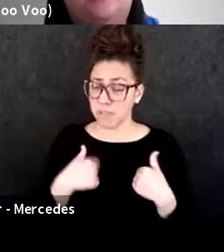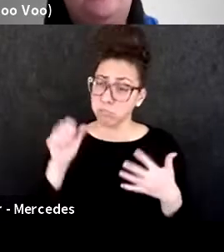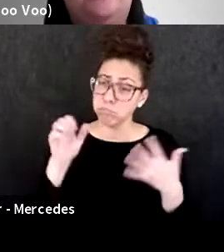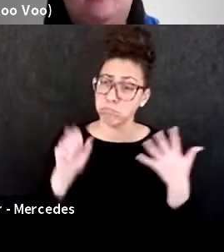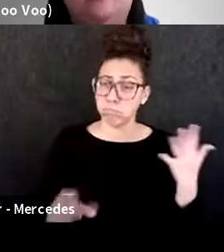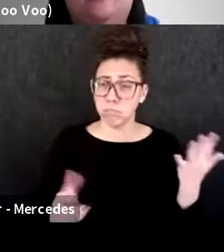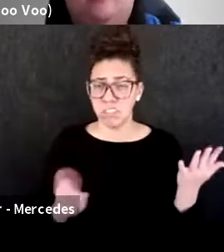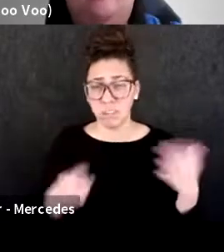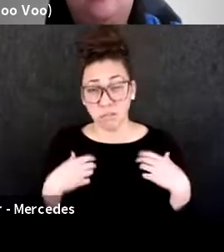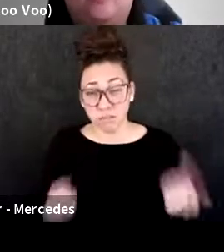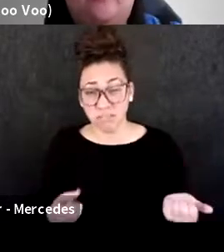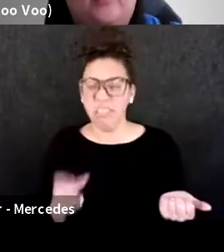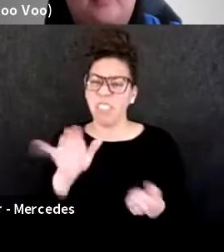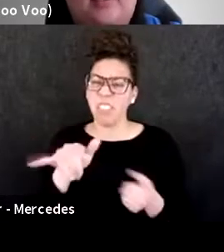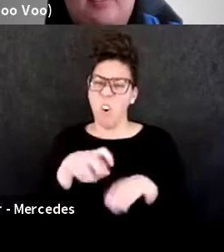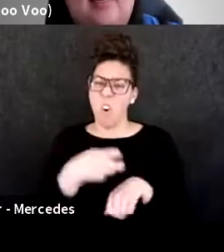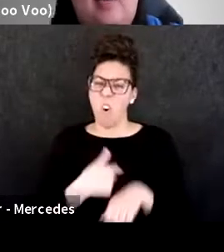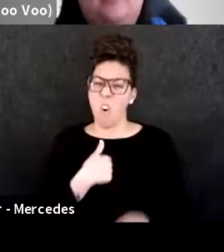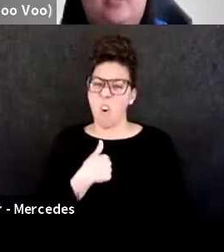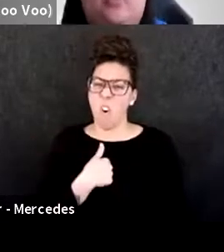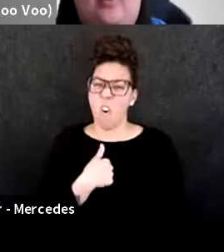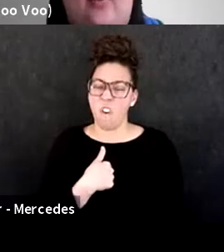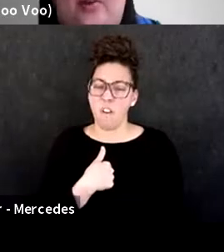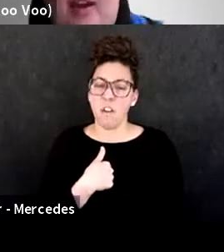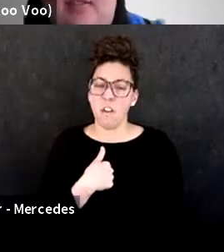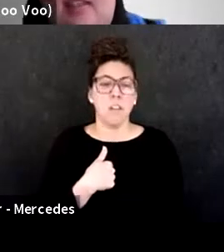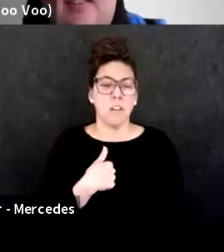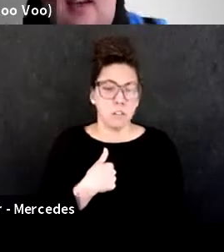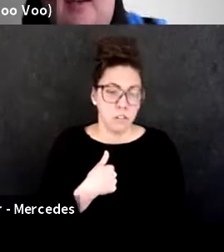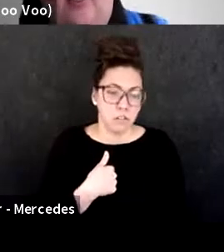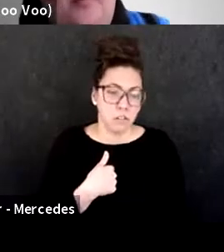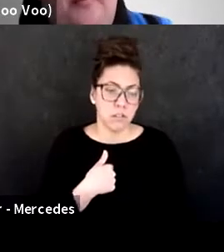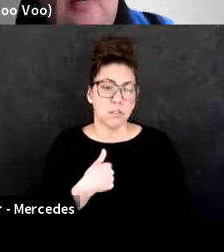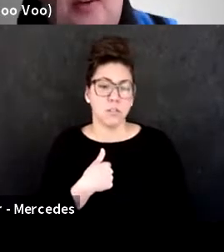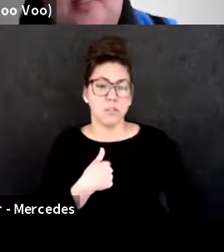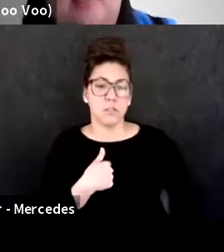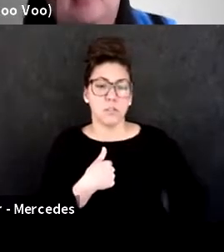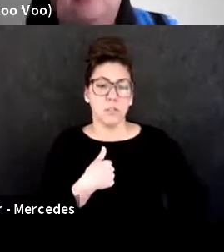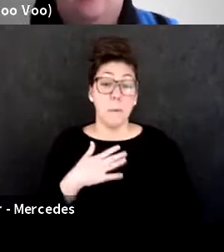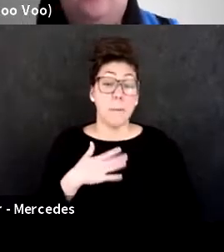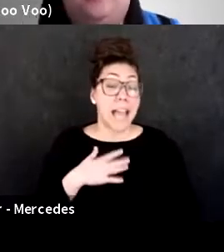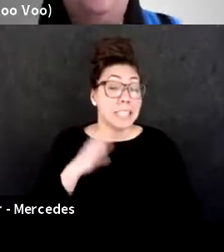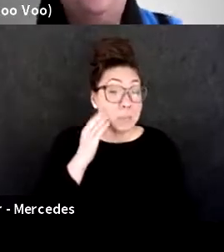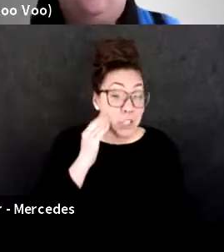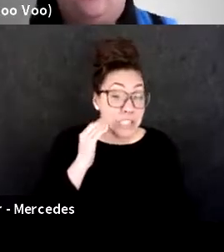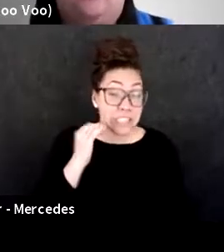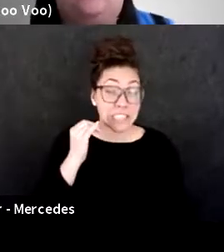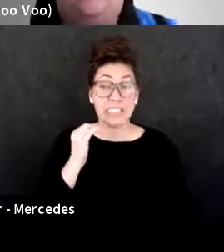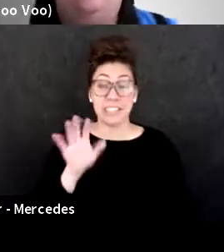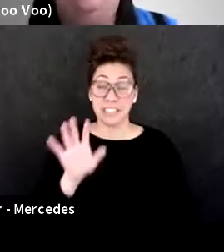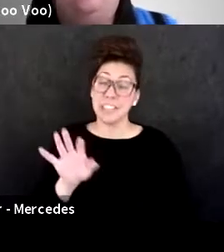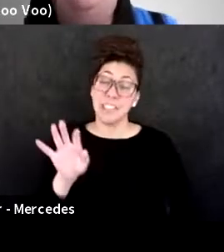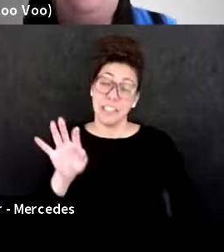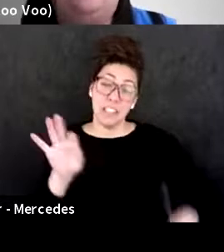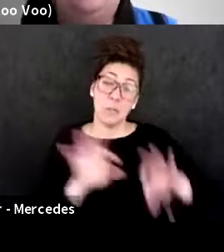what's been hard. So if anybody can kind of take away from kind of the things that I, you know, about my own experiences, you know, be able to advocate for